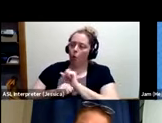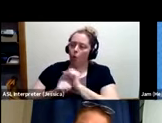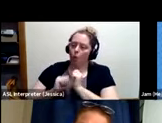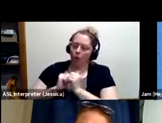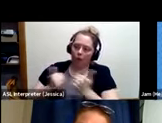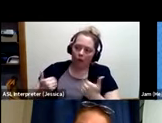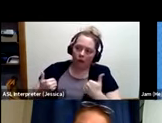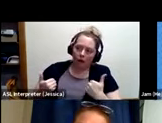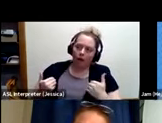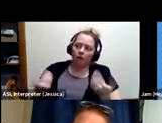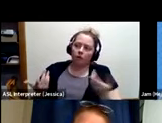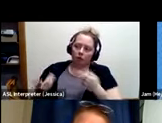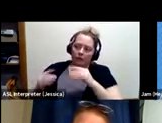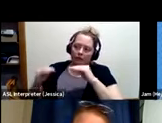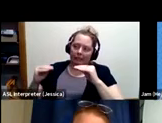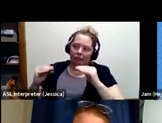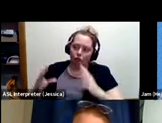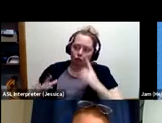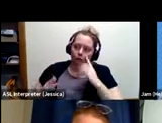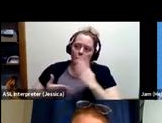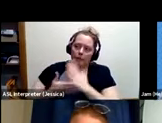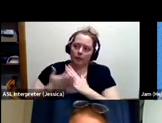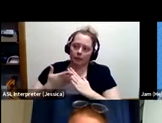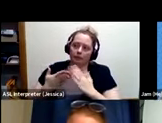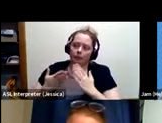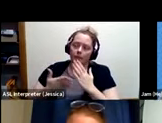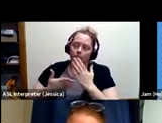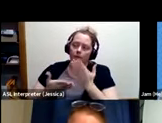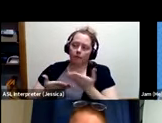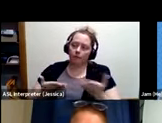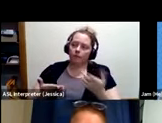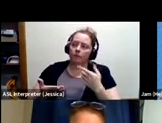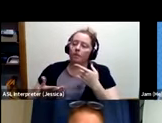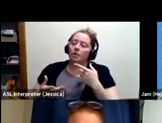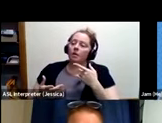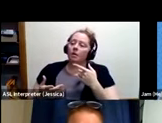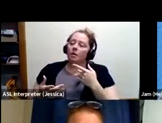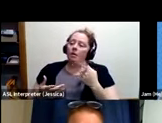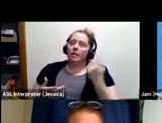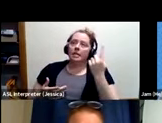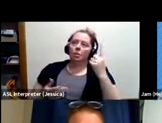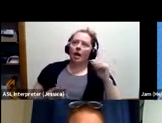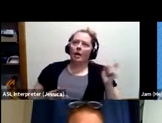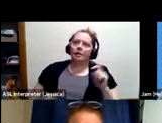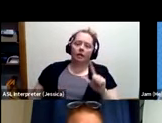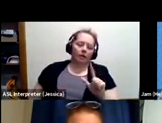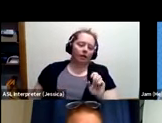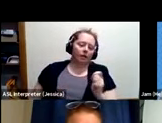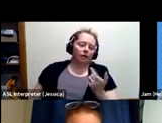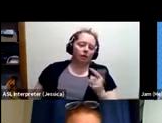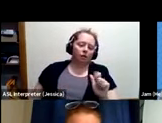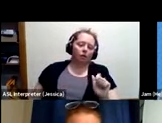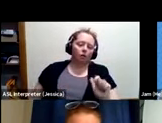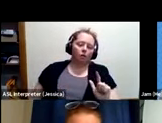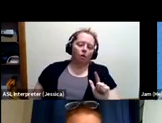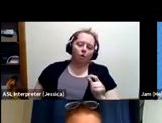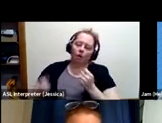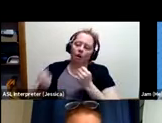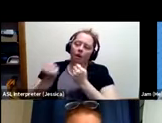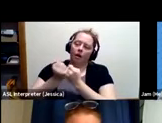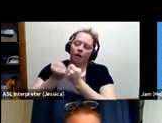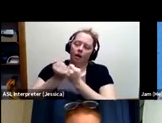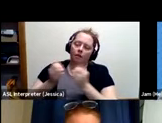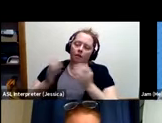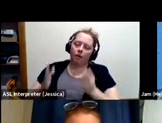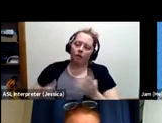some areas. So someone asks, as a legal advocate or someone else who has to deal with